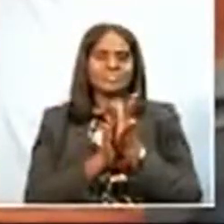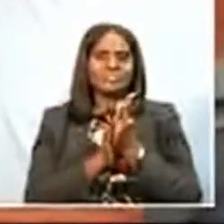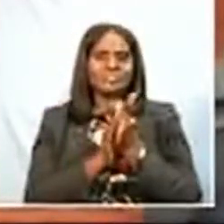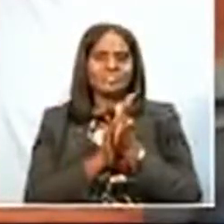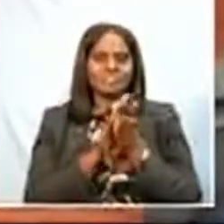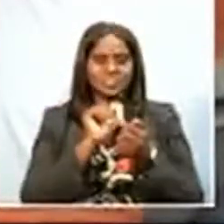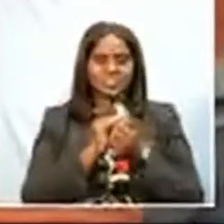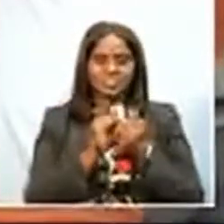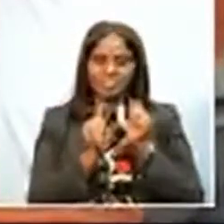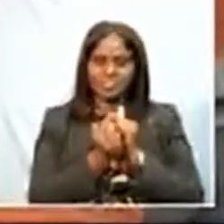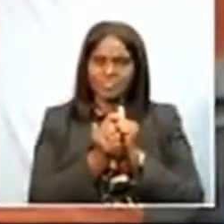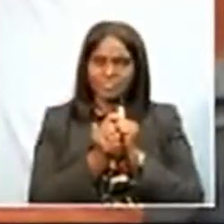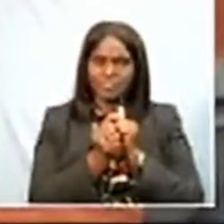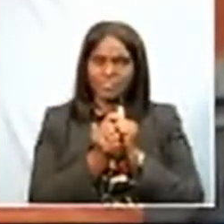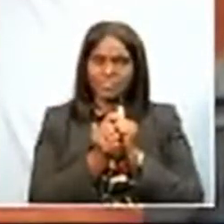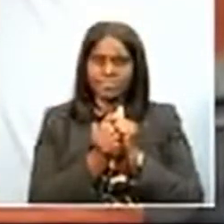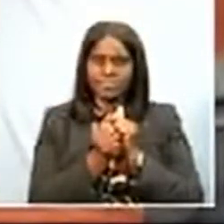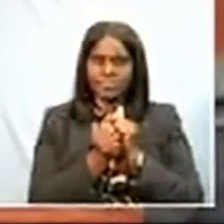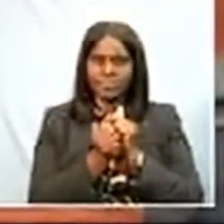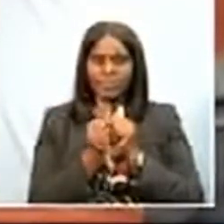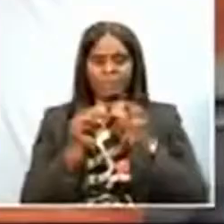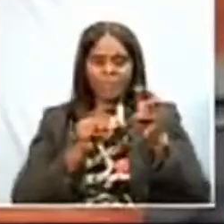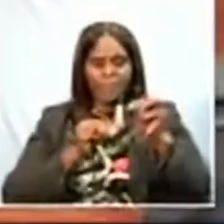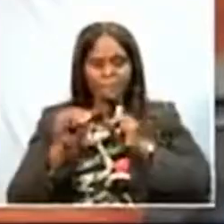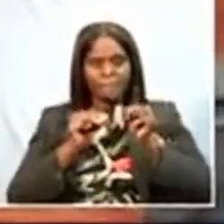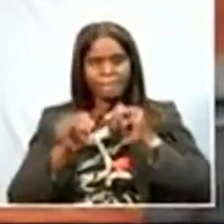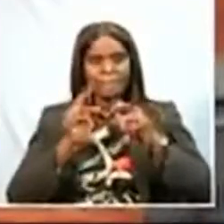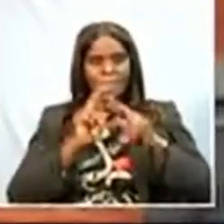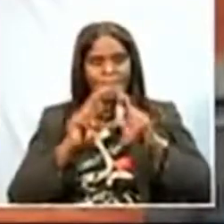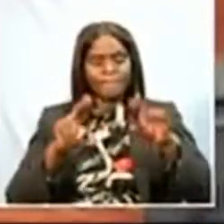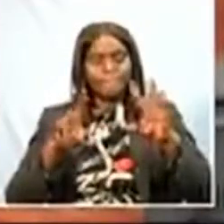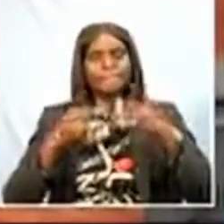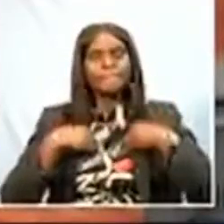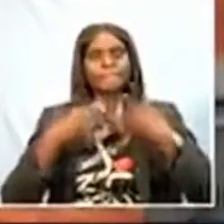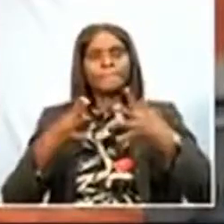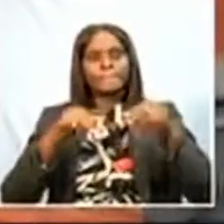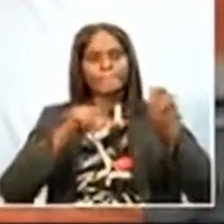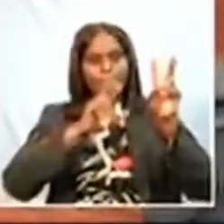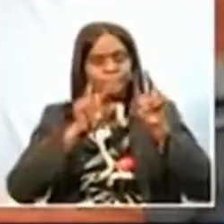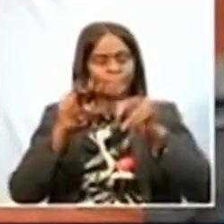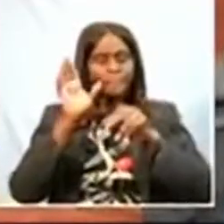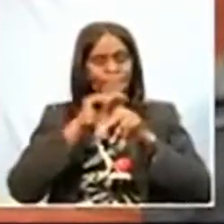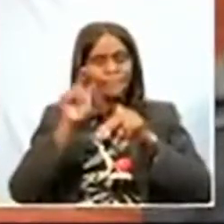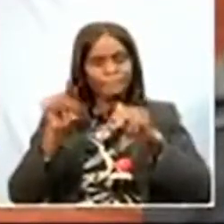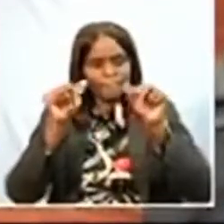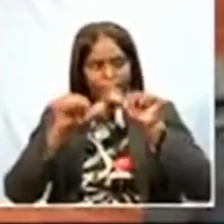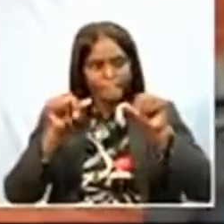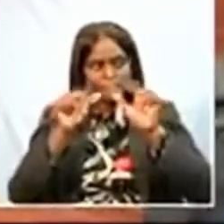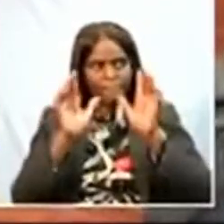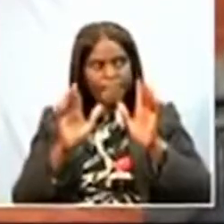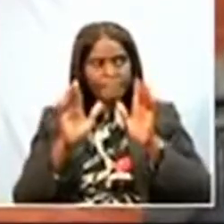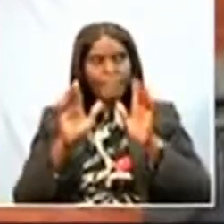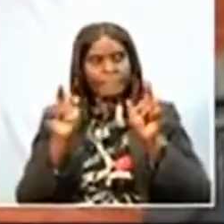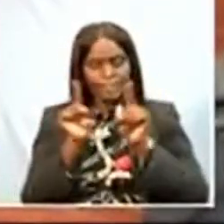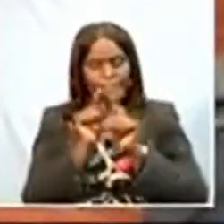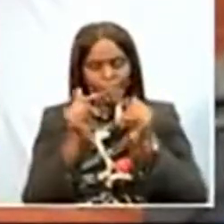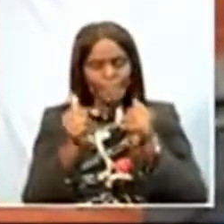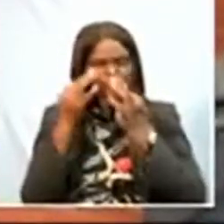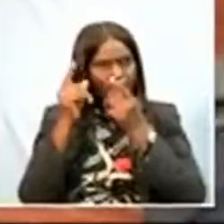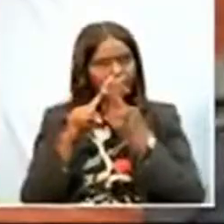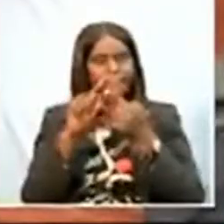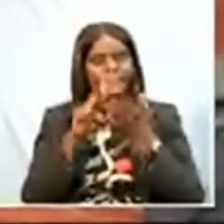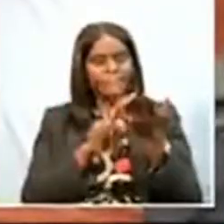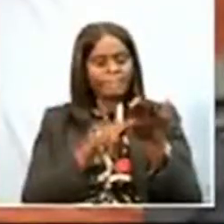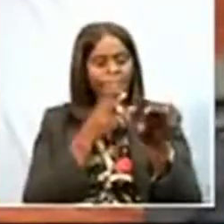Cause of query. Management Chair acknowledges the observation of the auditor and wish to report